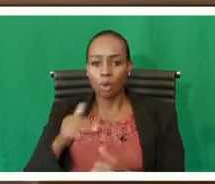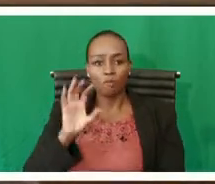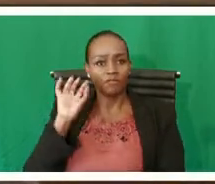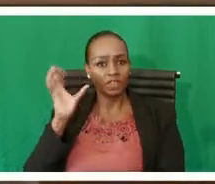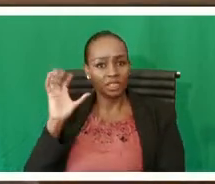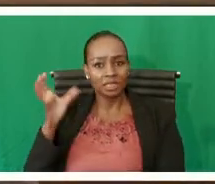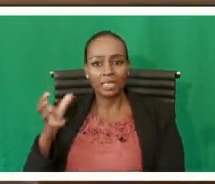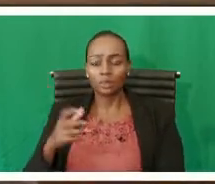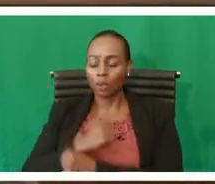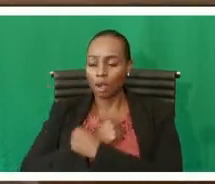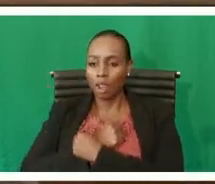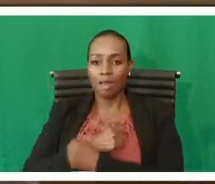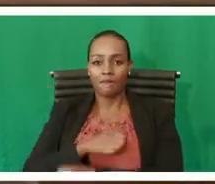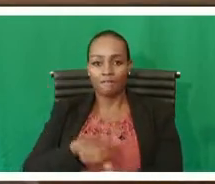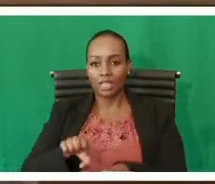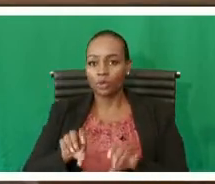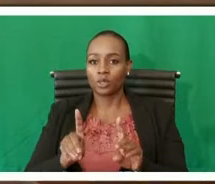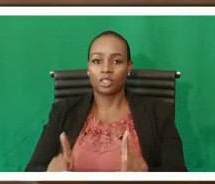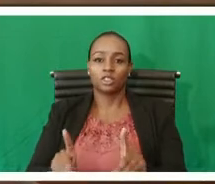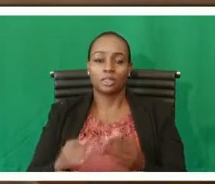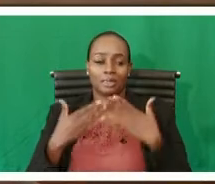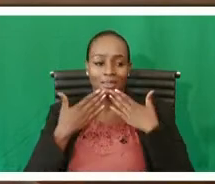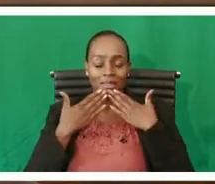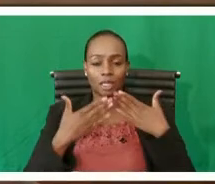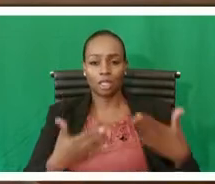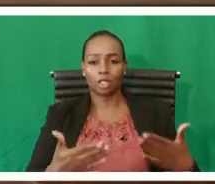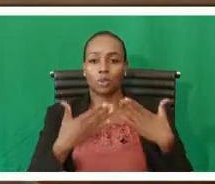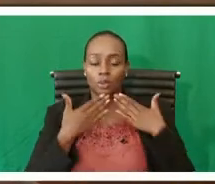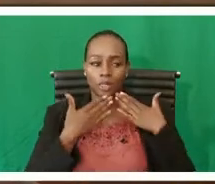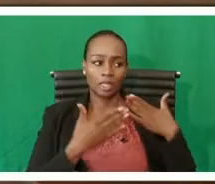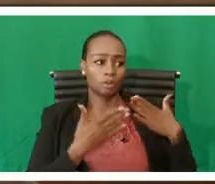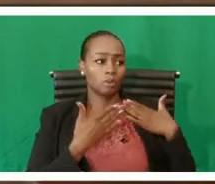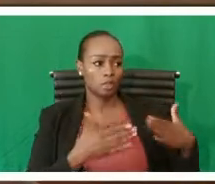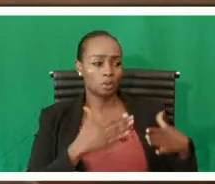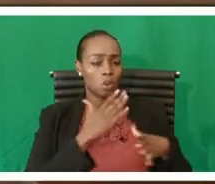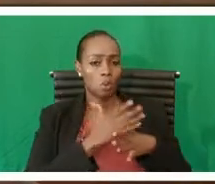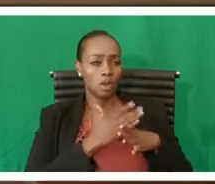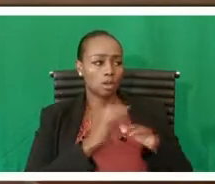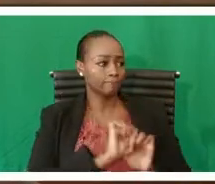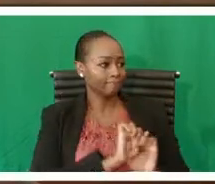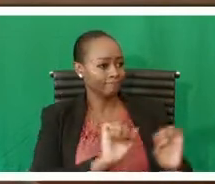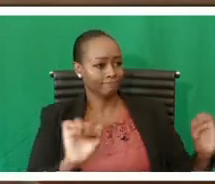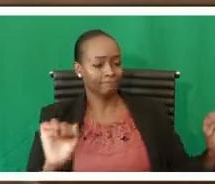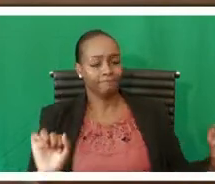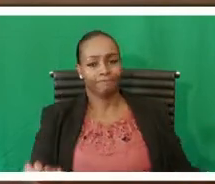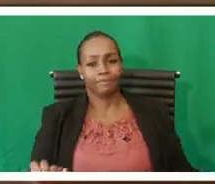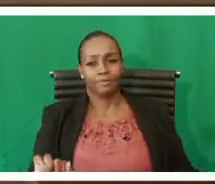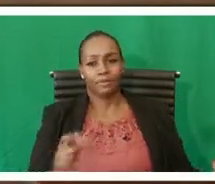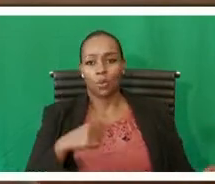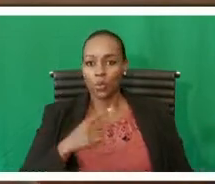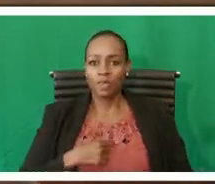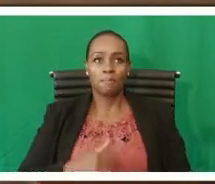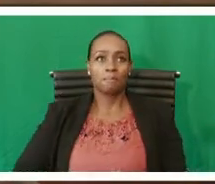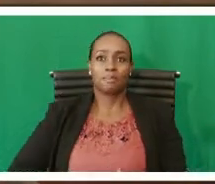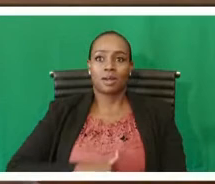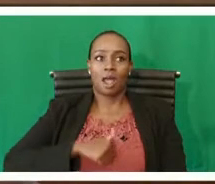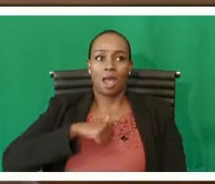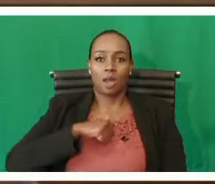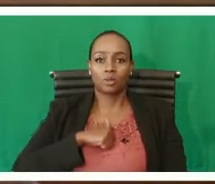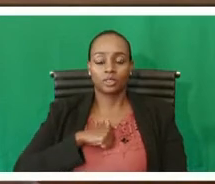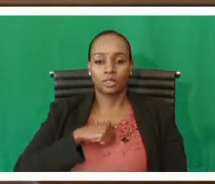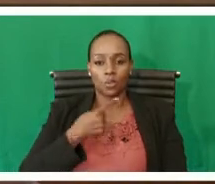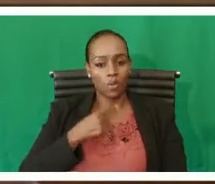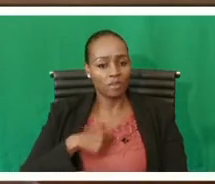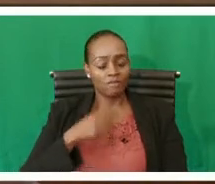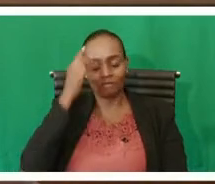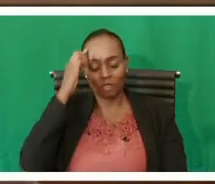mading. Re a leboha ka mosebetsi o motle o tswileng matsoho, la tlala re etsa motlotlo, ga ba ra lebala gore go na